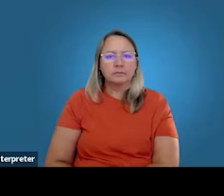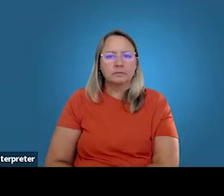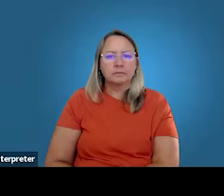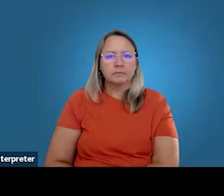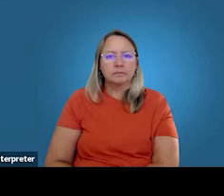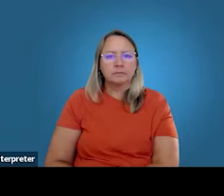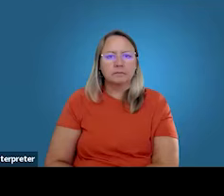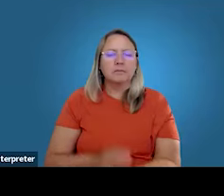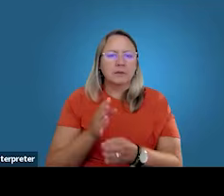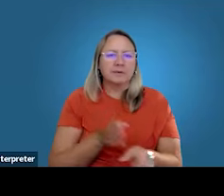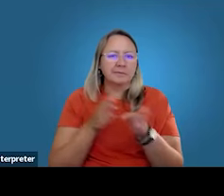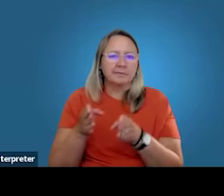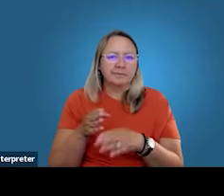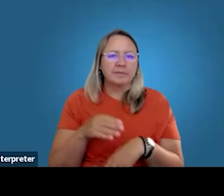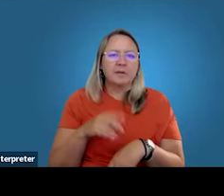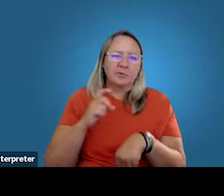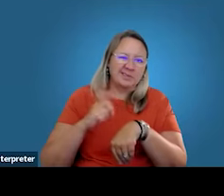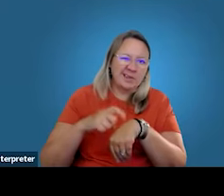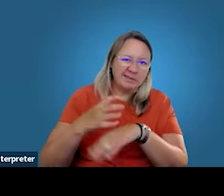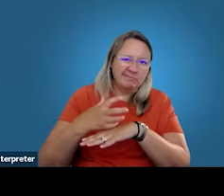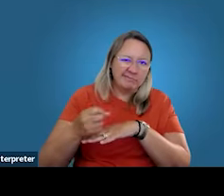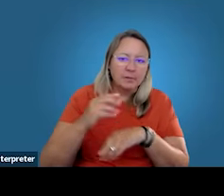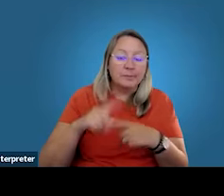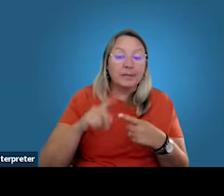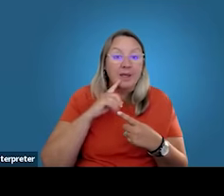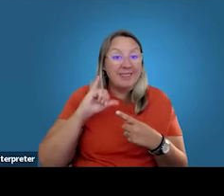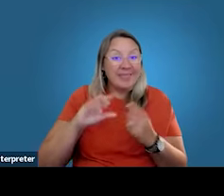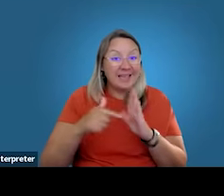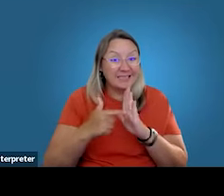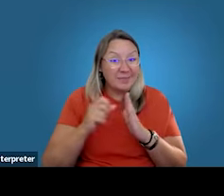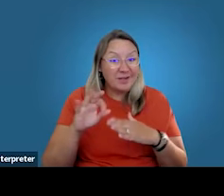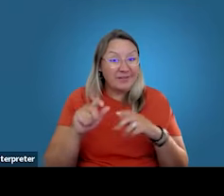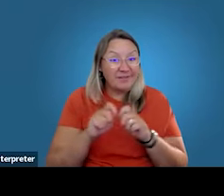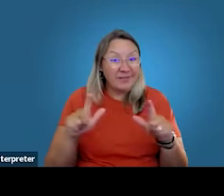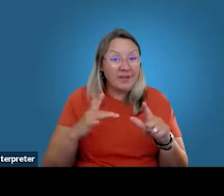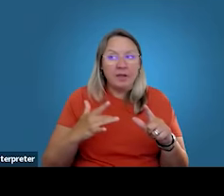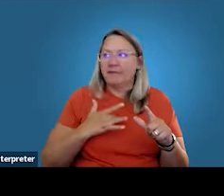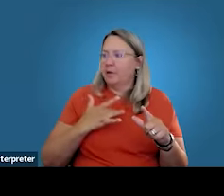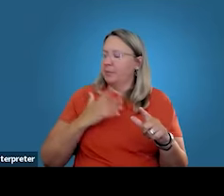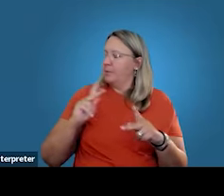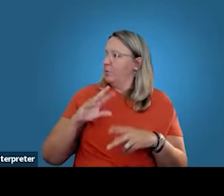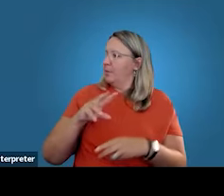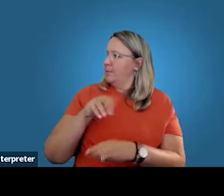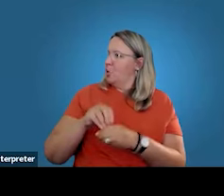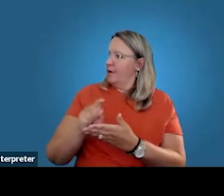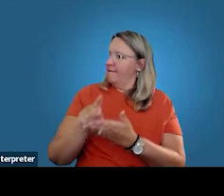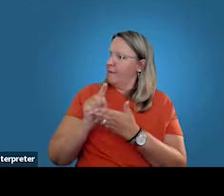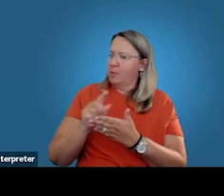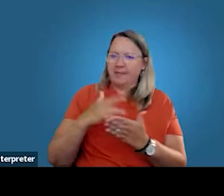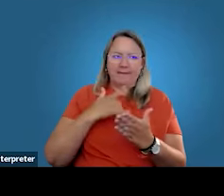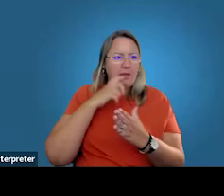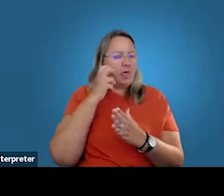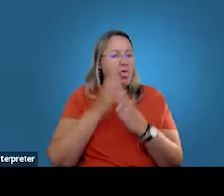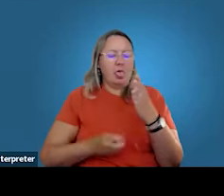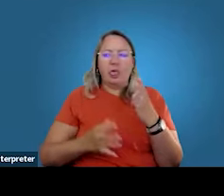Move on just in the video just for the purposes of time, but what was really important about that example was people felt part of a moment. They felt immersed in the